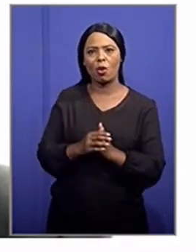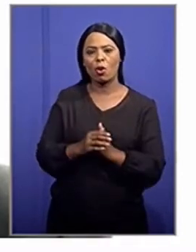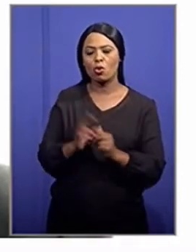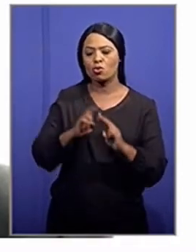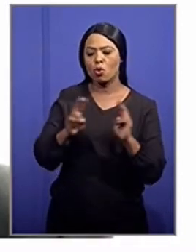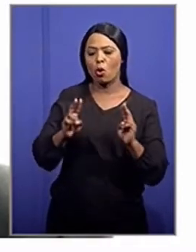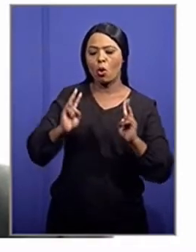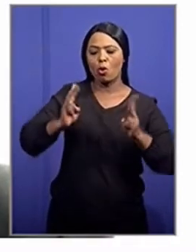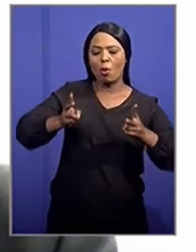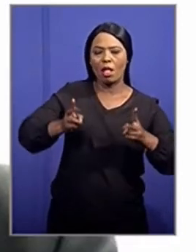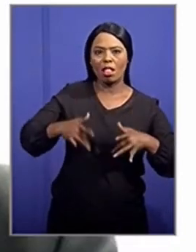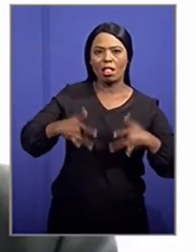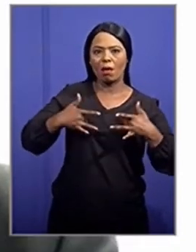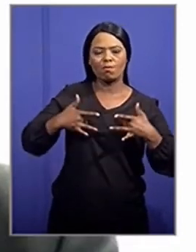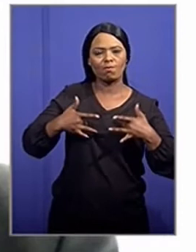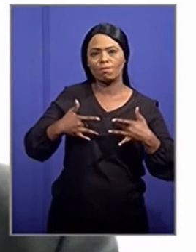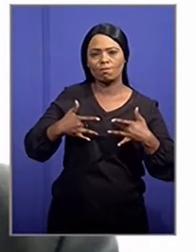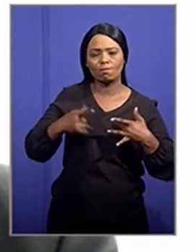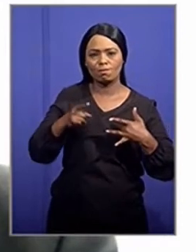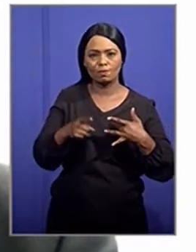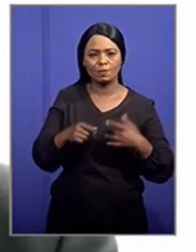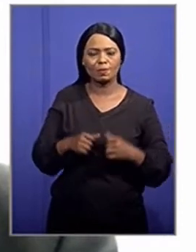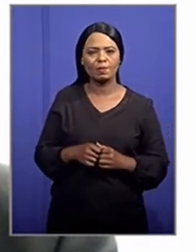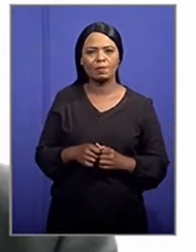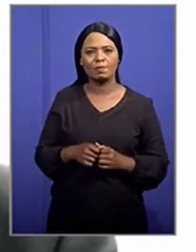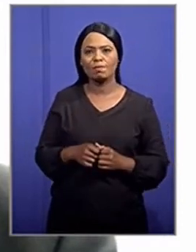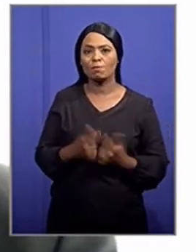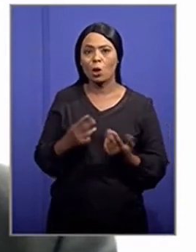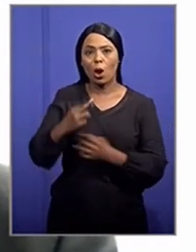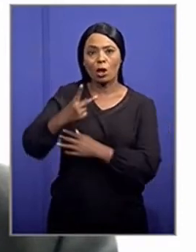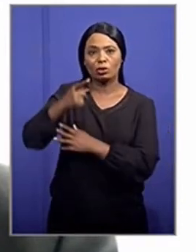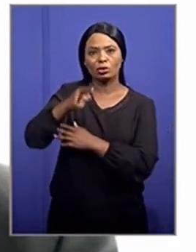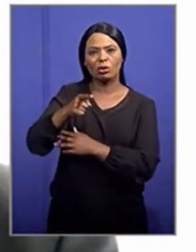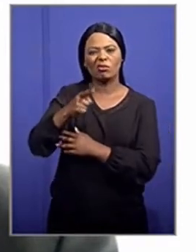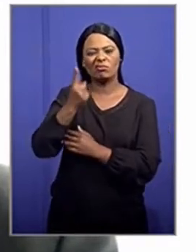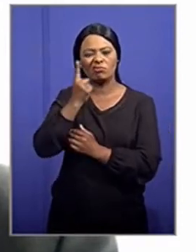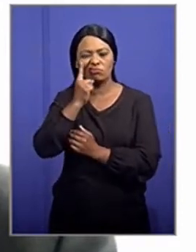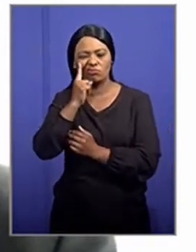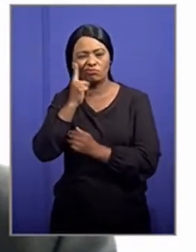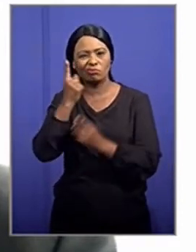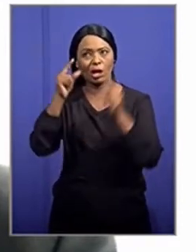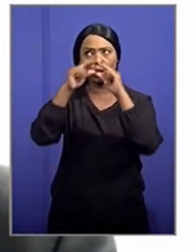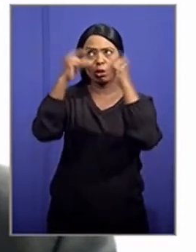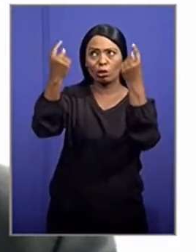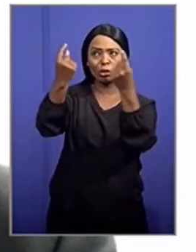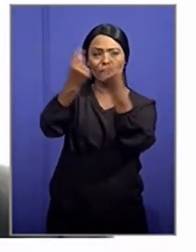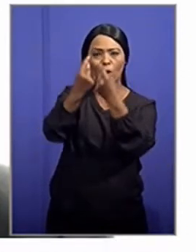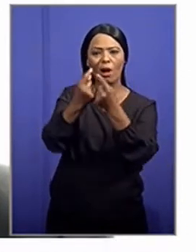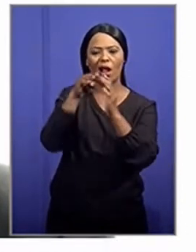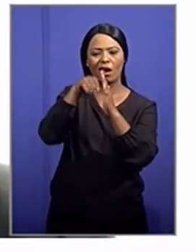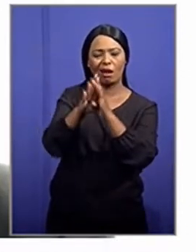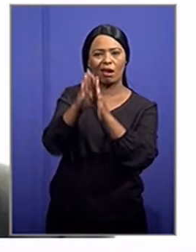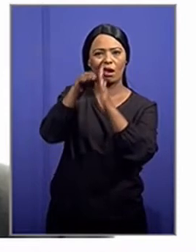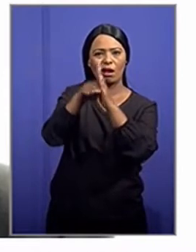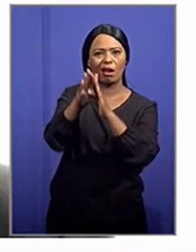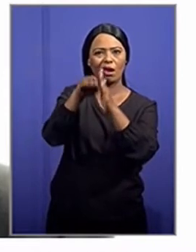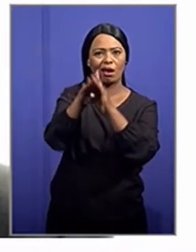rates steadily. I mean, also, we've seen global interest rates continuing to rise.